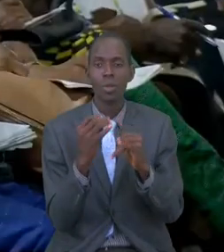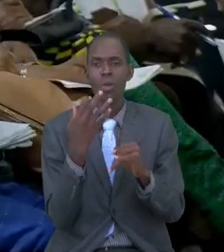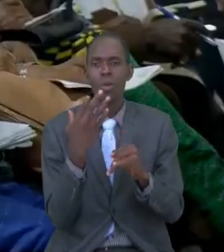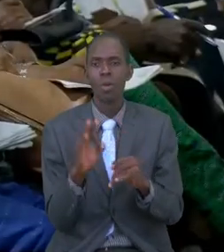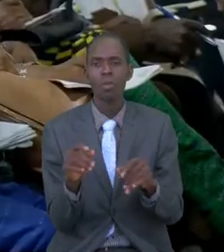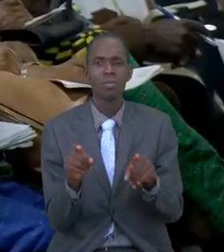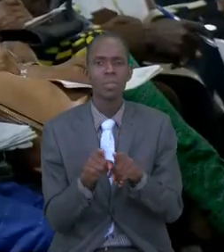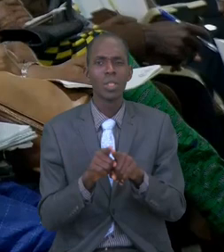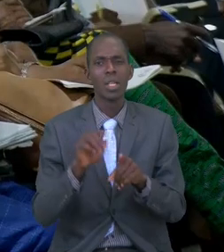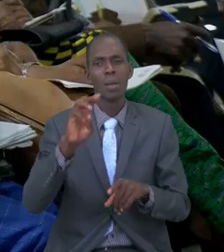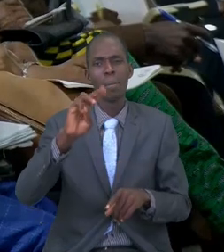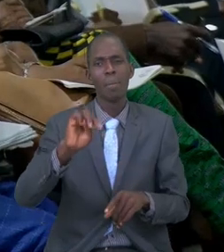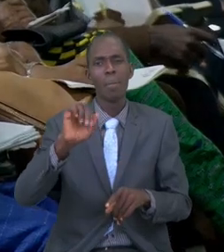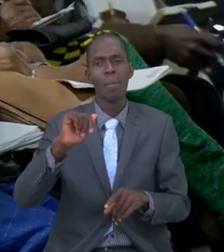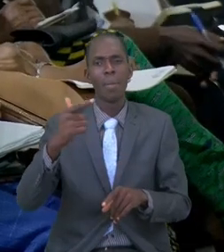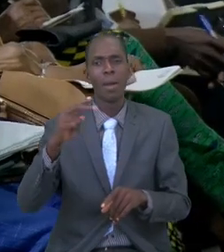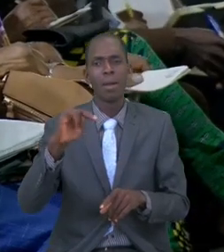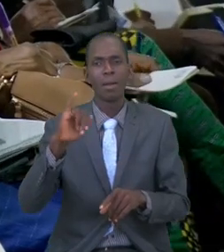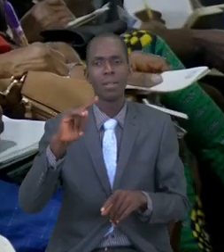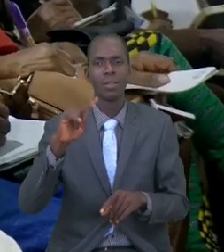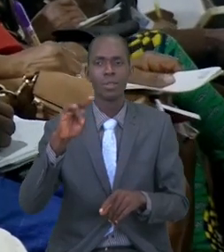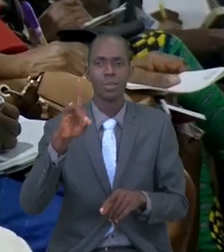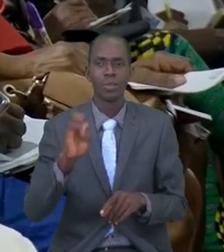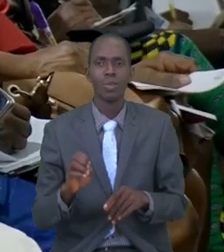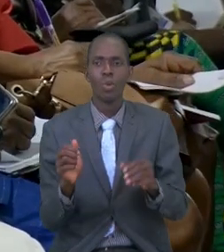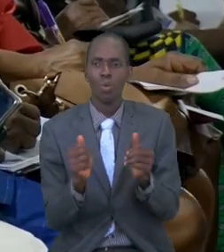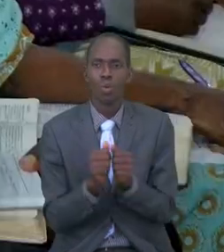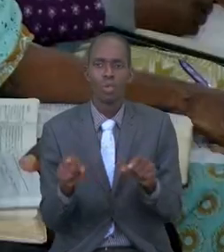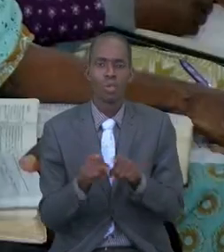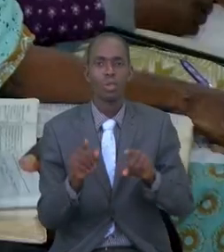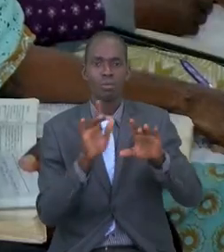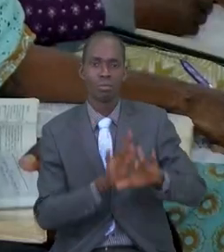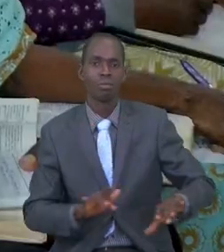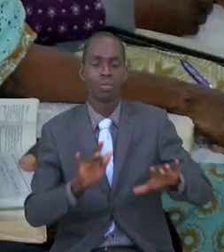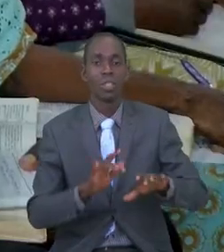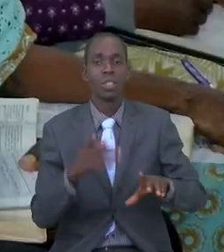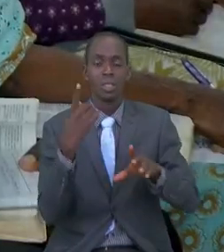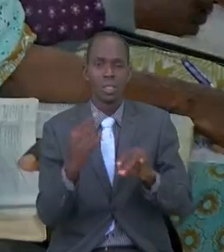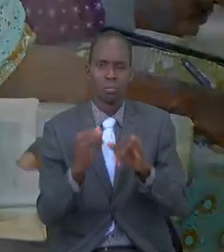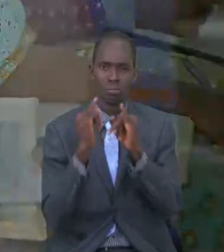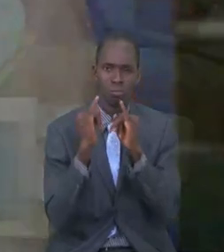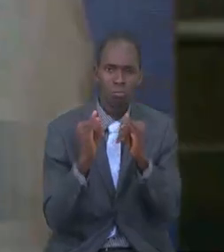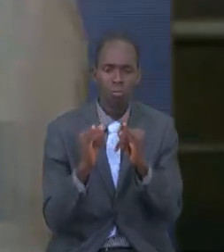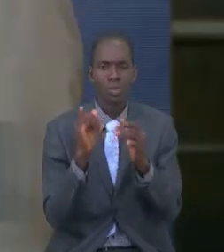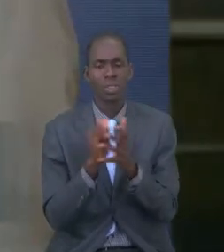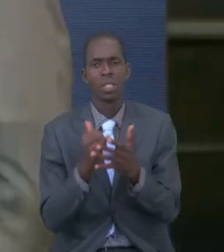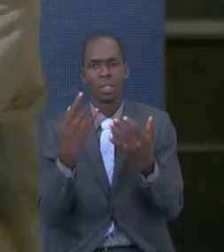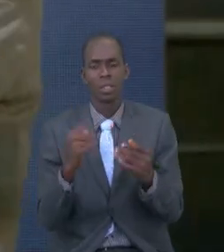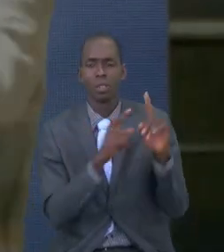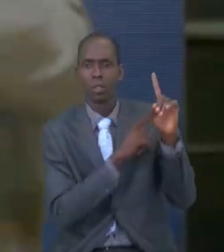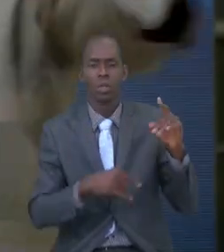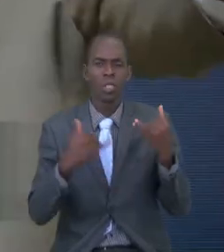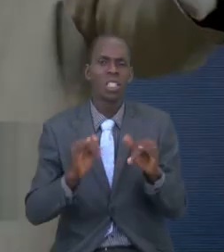such mercy upon him. The directives that the Lord now gave him